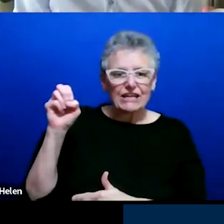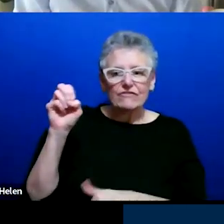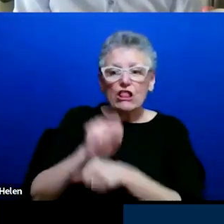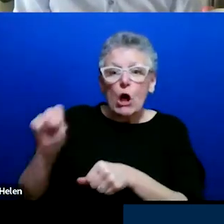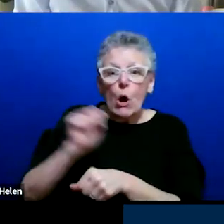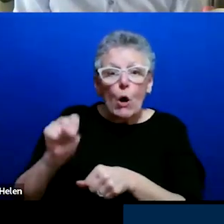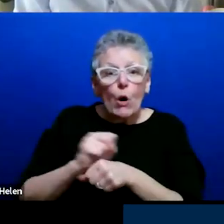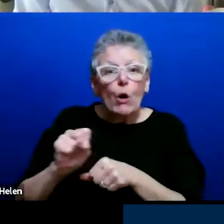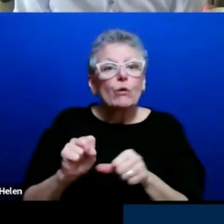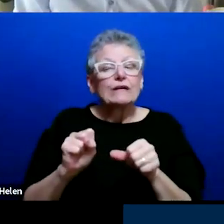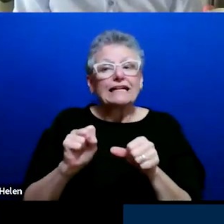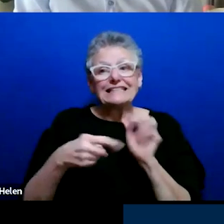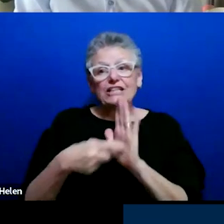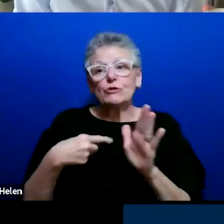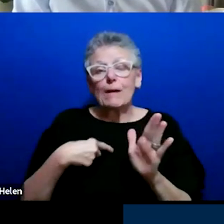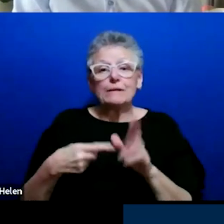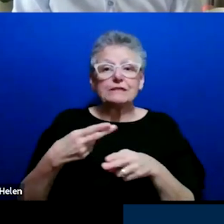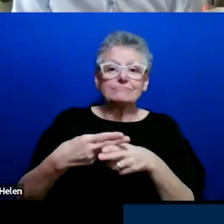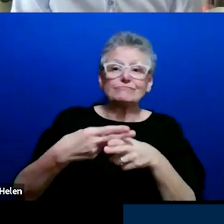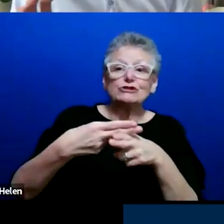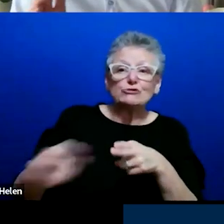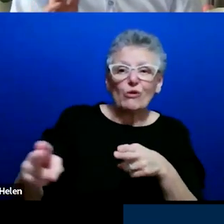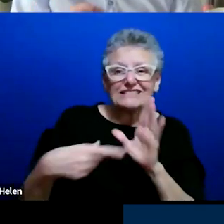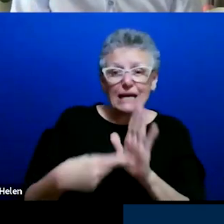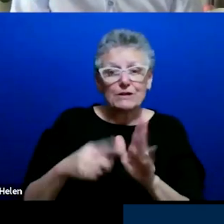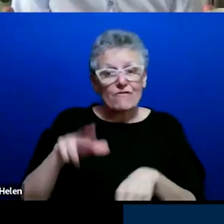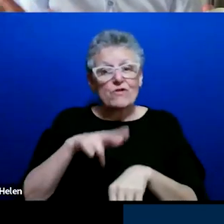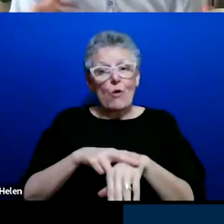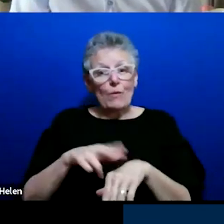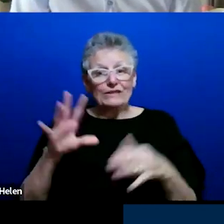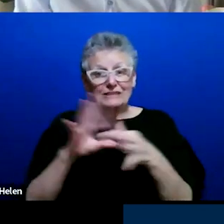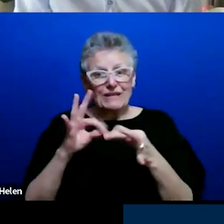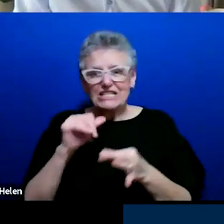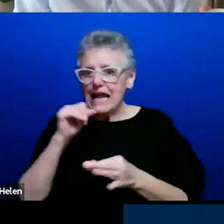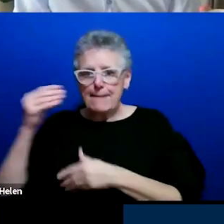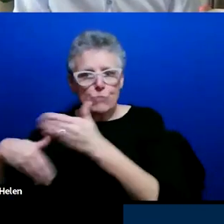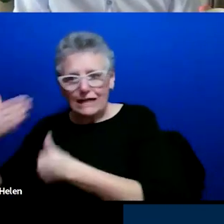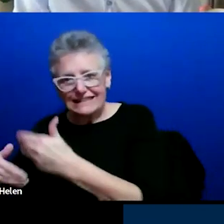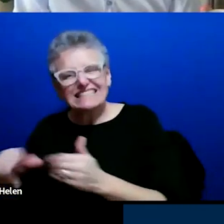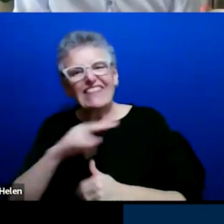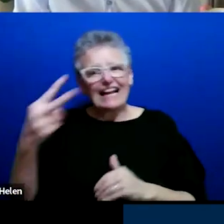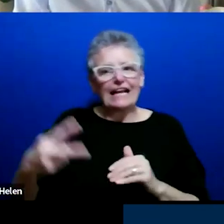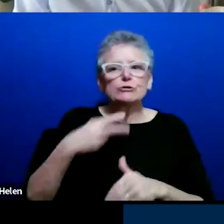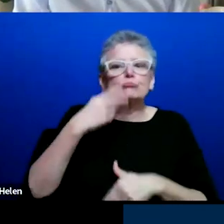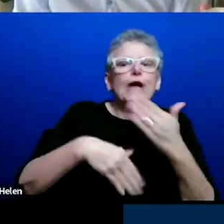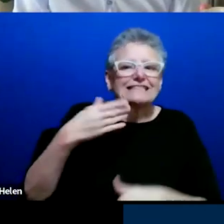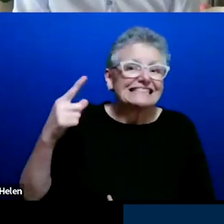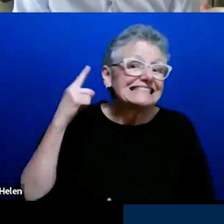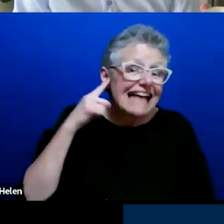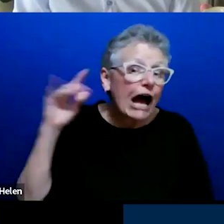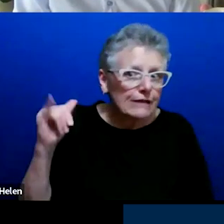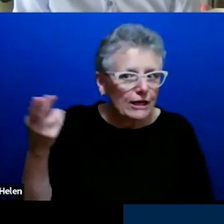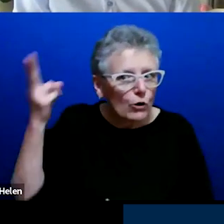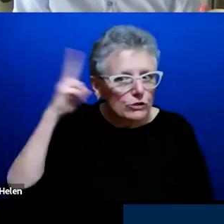briefly a short sample of normal speech, non-processed, and the second sample is going to be processed to sound like a cochlear